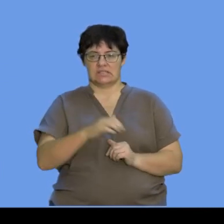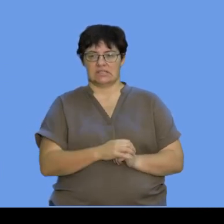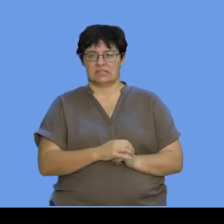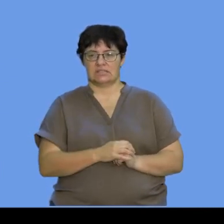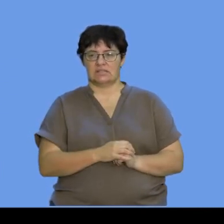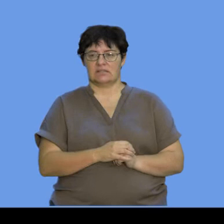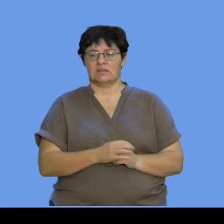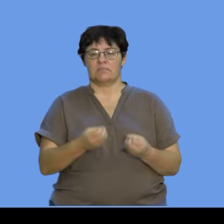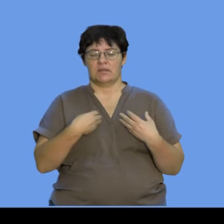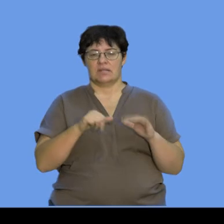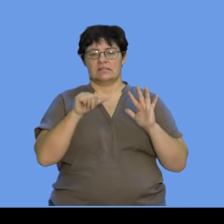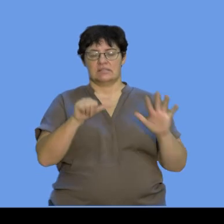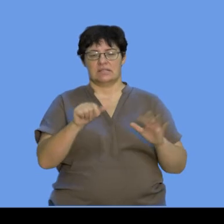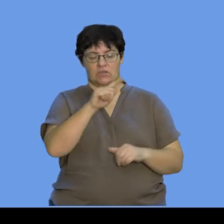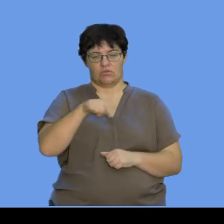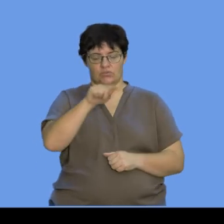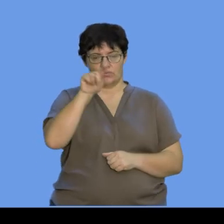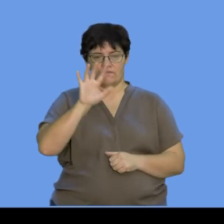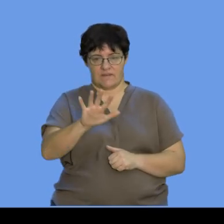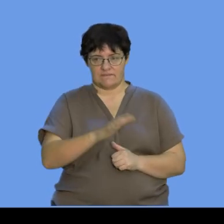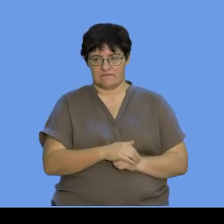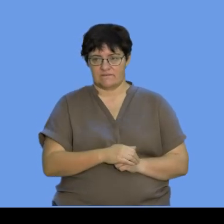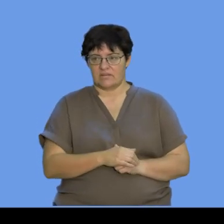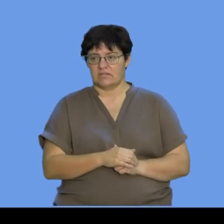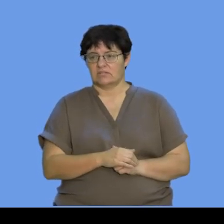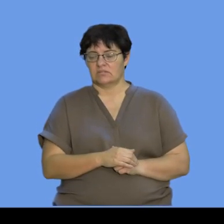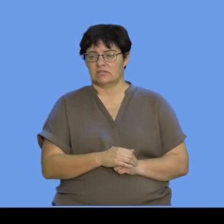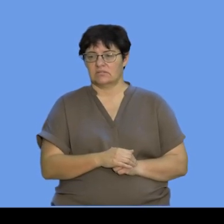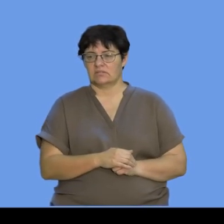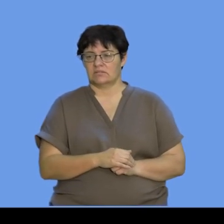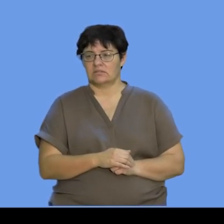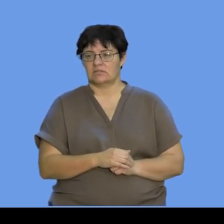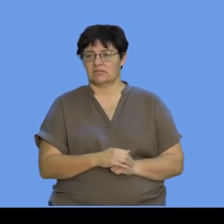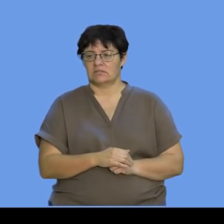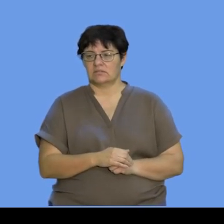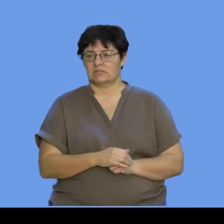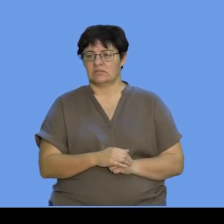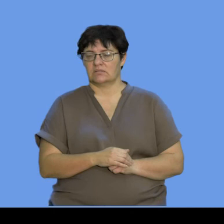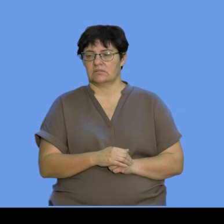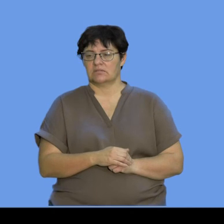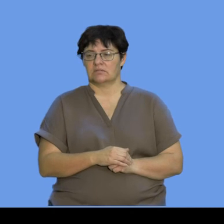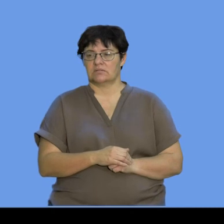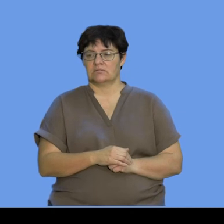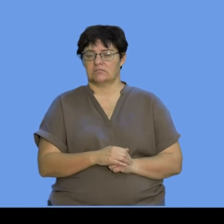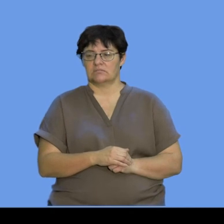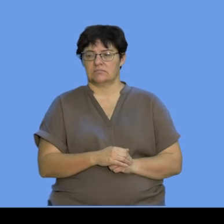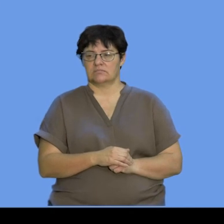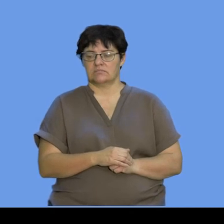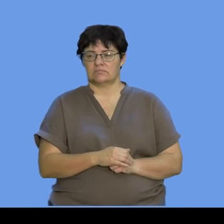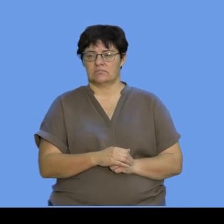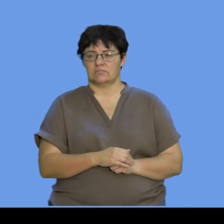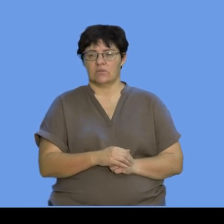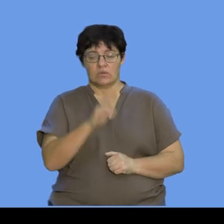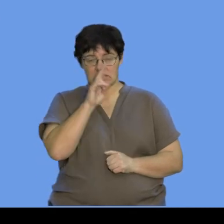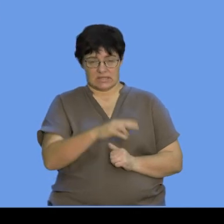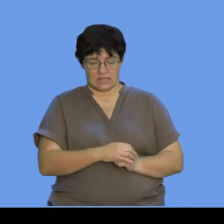plus the 36 will give me 6 root of 5, right? So already this is 6 root